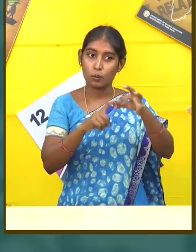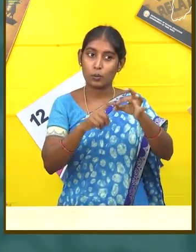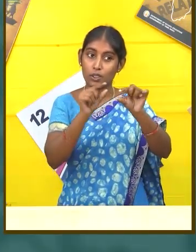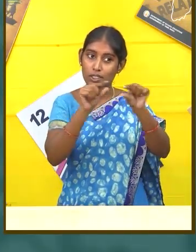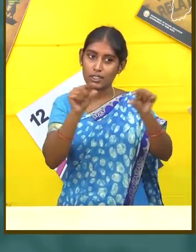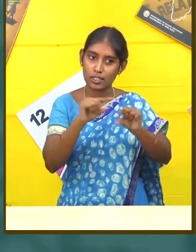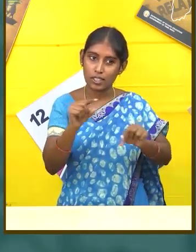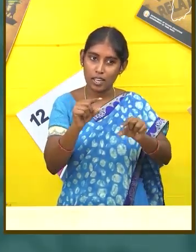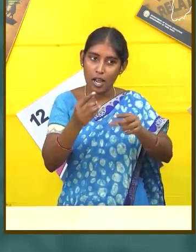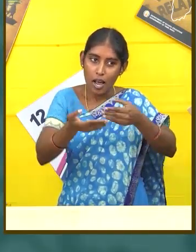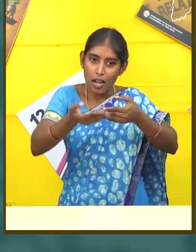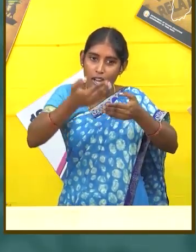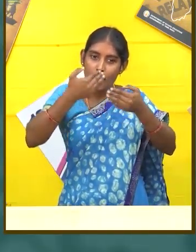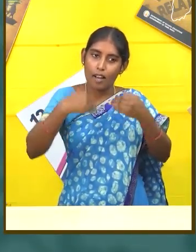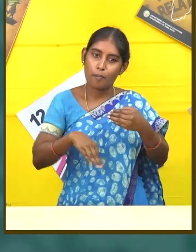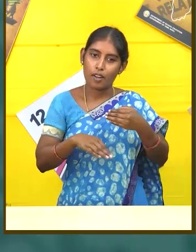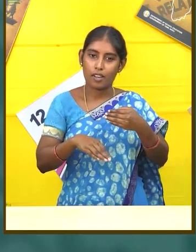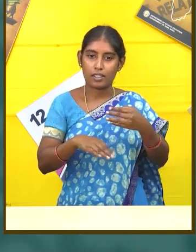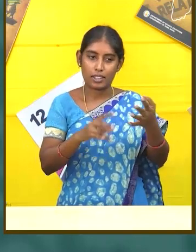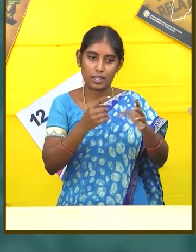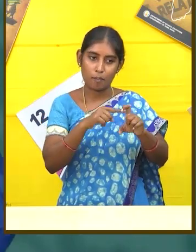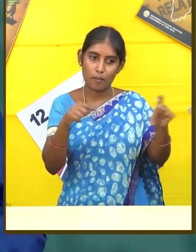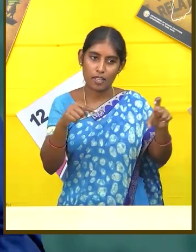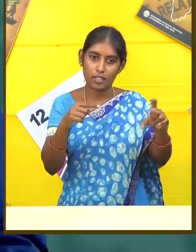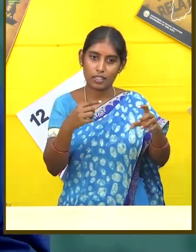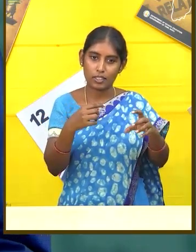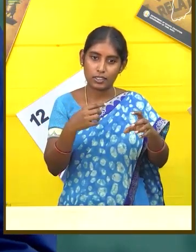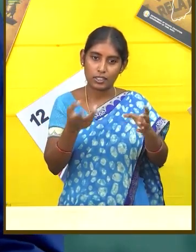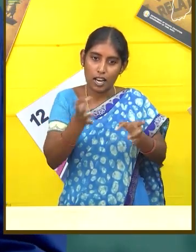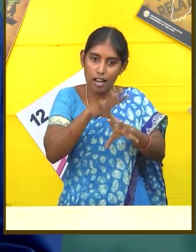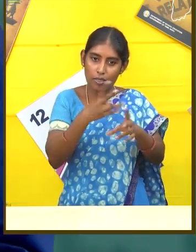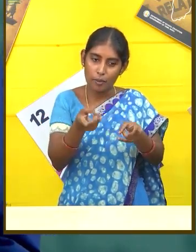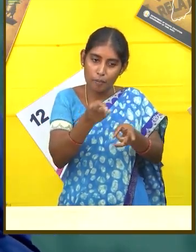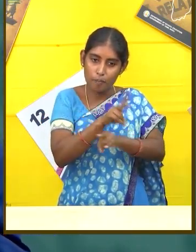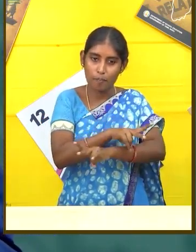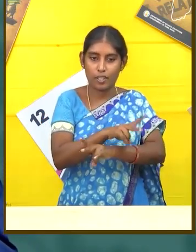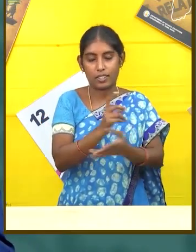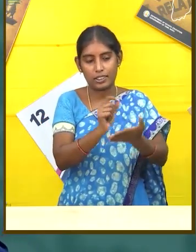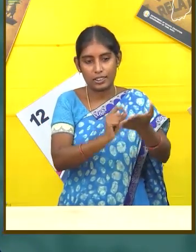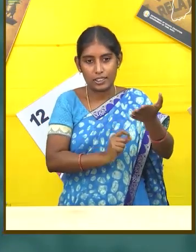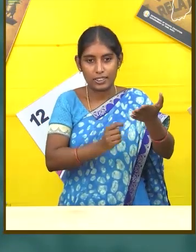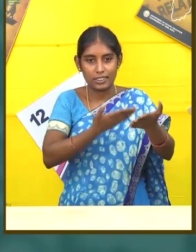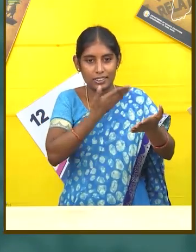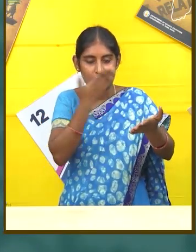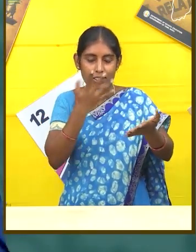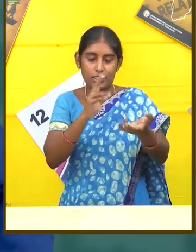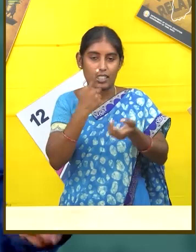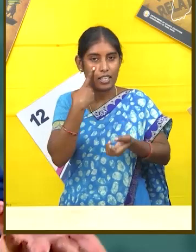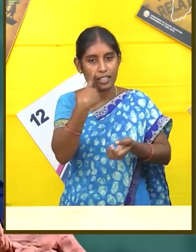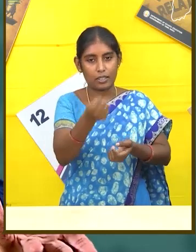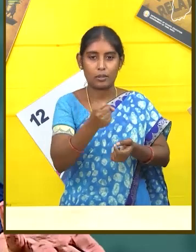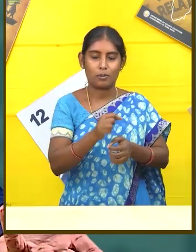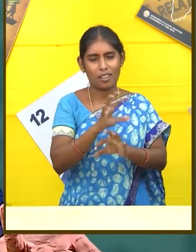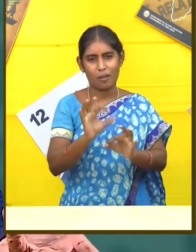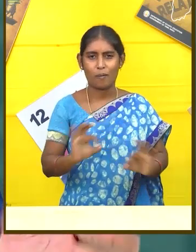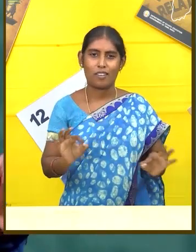applied problem, you have to convert the given information into algebraic expression and make it as equation and solve